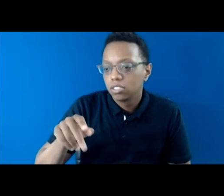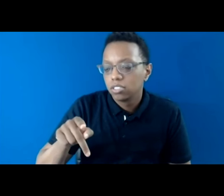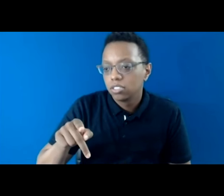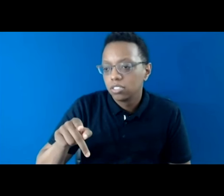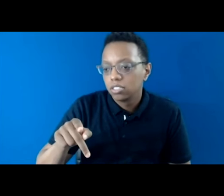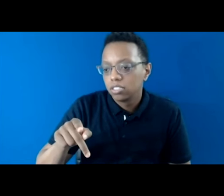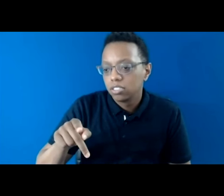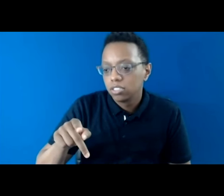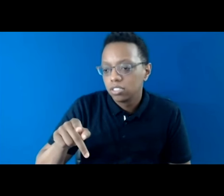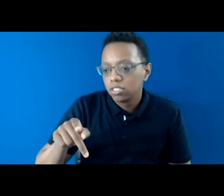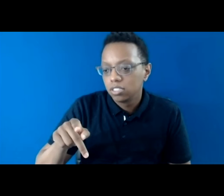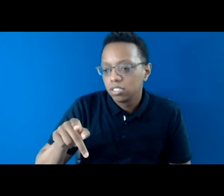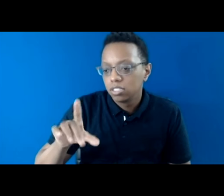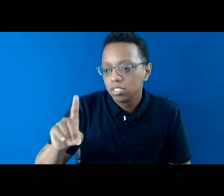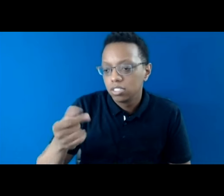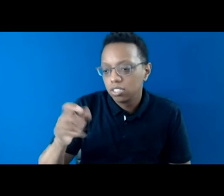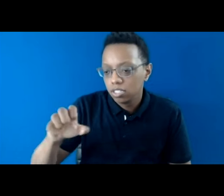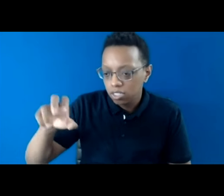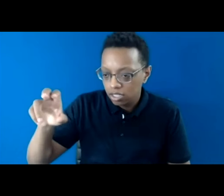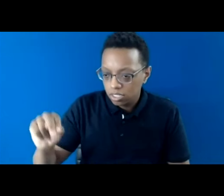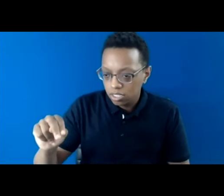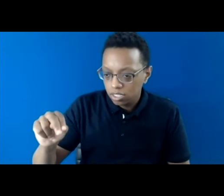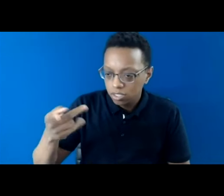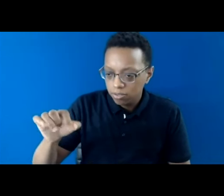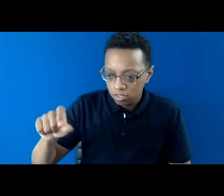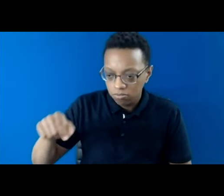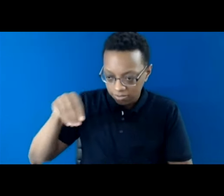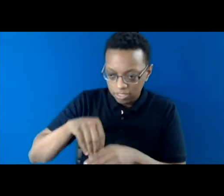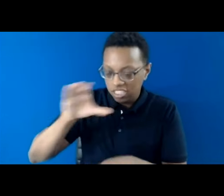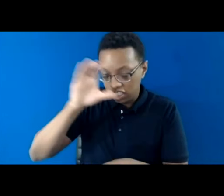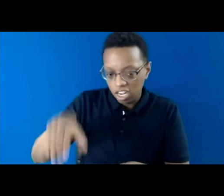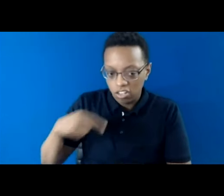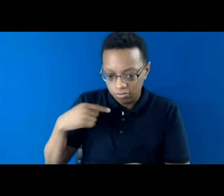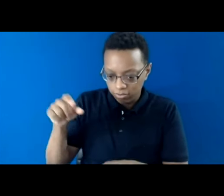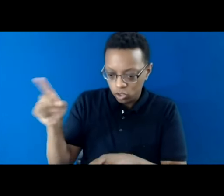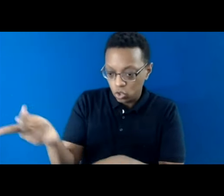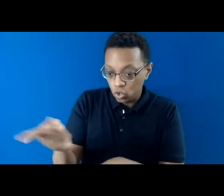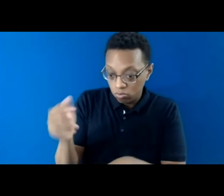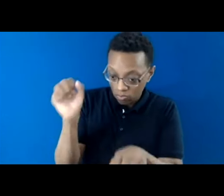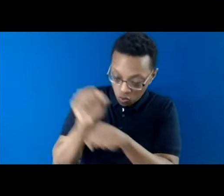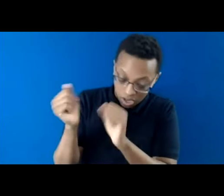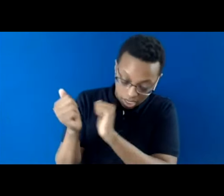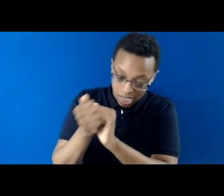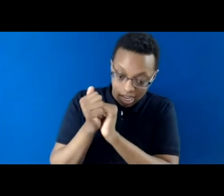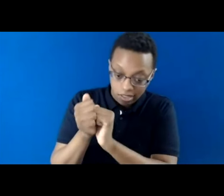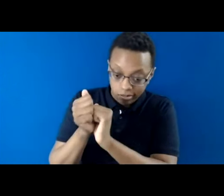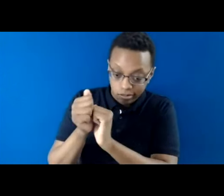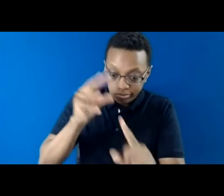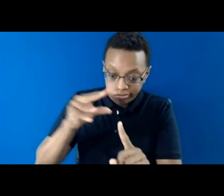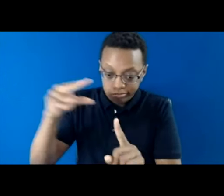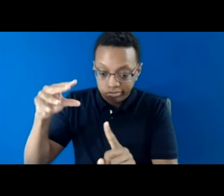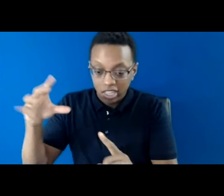that correction. And so the two of them are oftentimes doing work to illuminate the connections between violence against intersex people and white